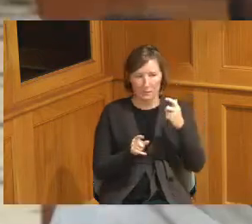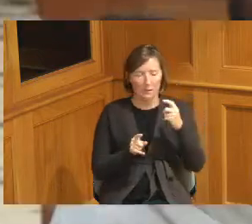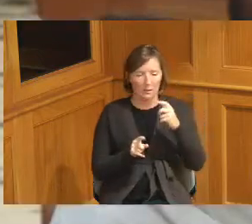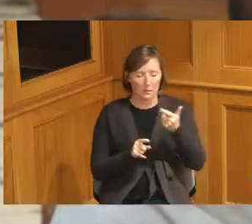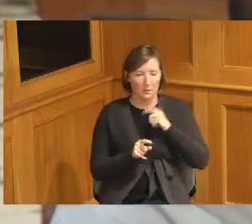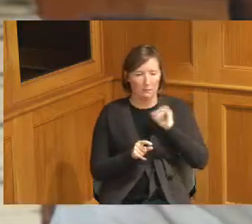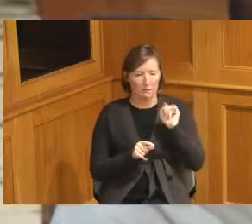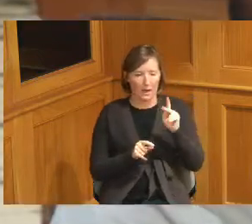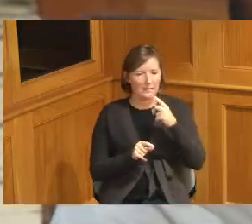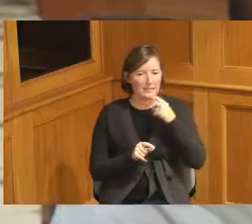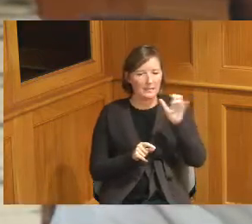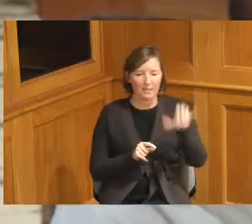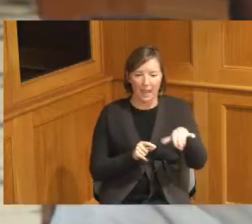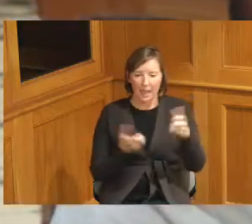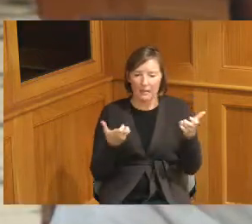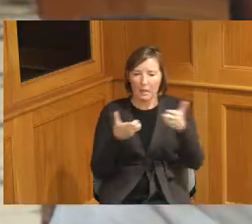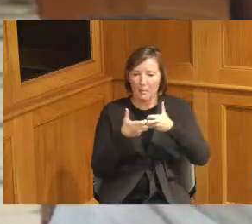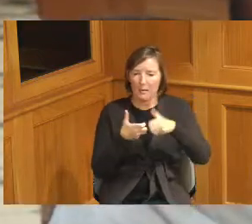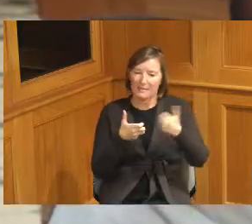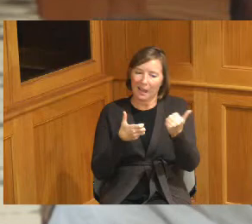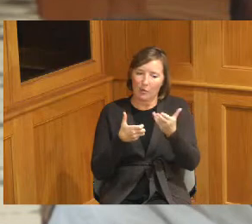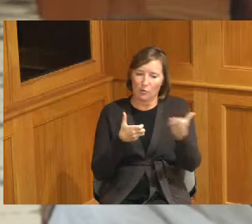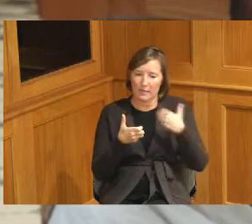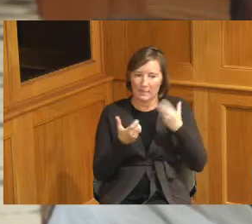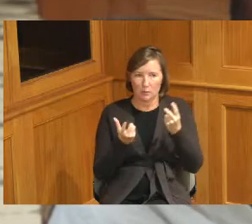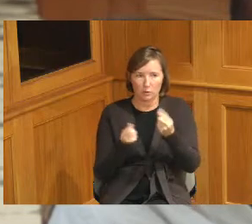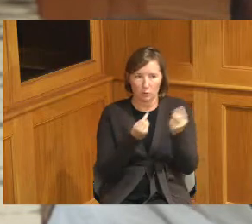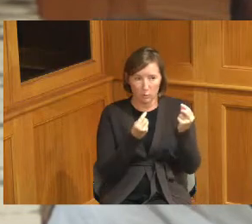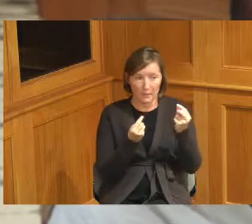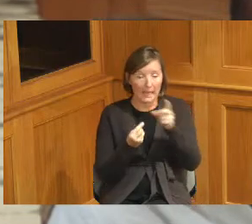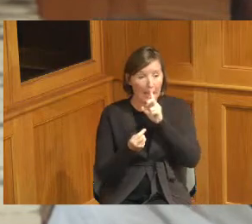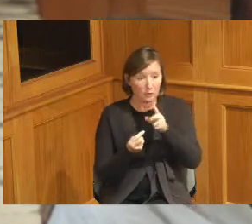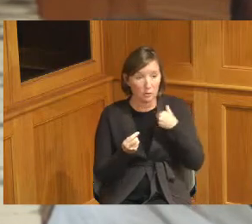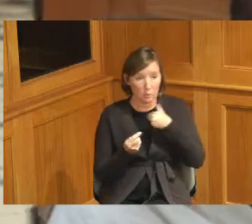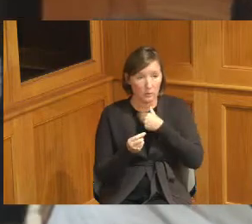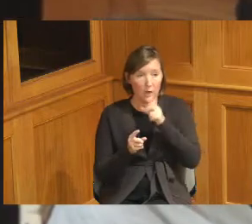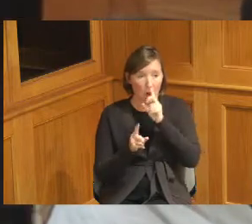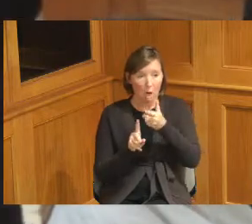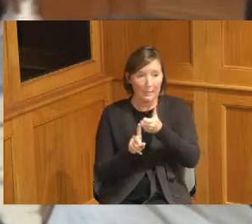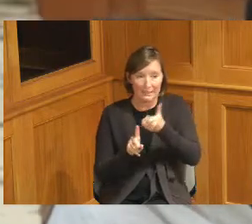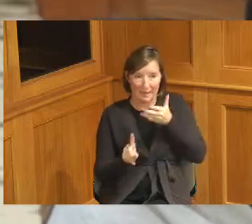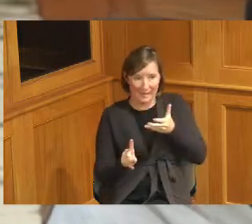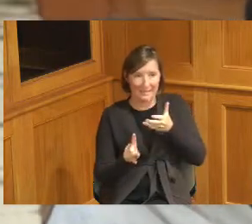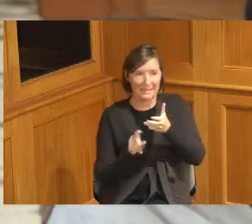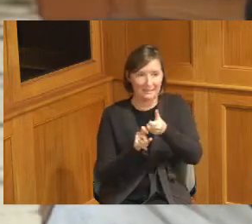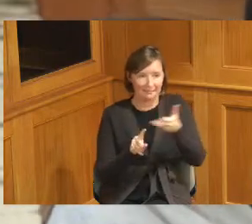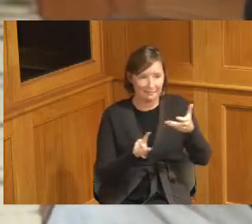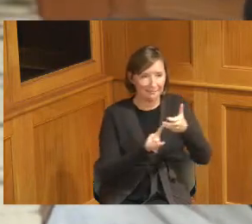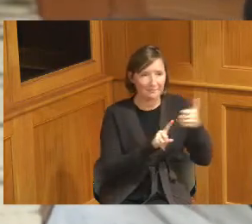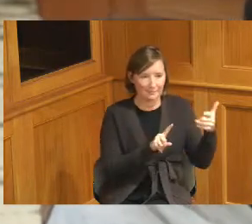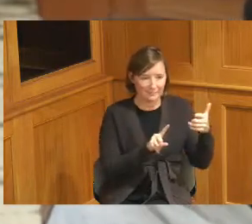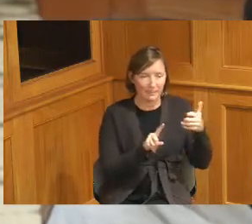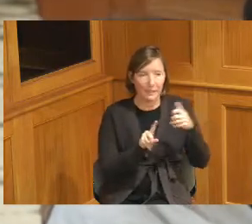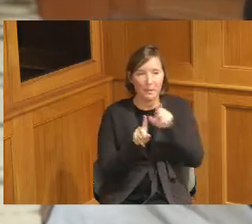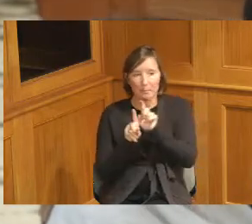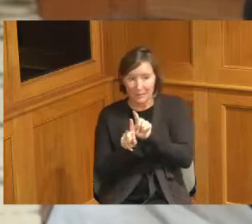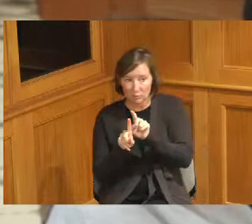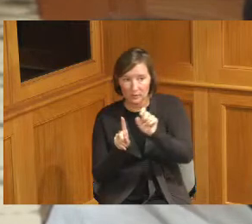the other things we're doing right now that we have done and we're expanding, and those are succession plans. So